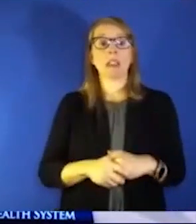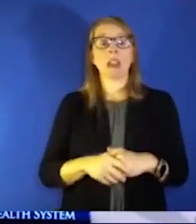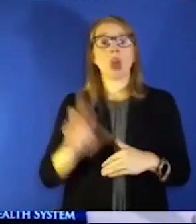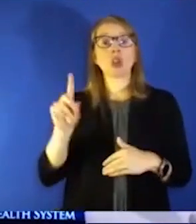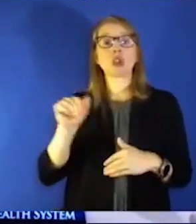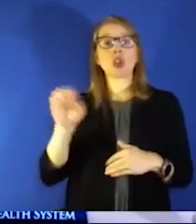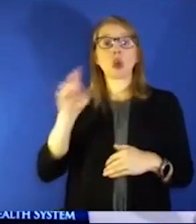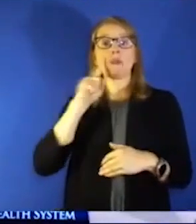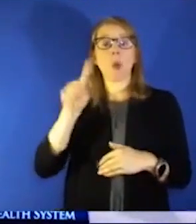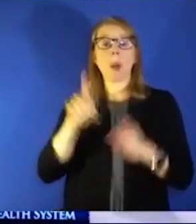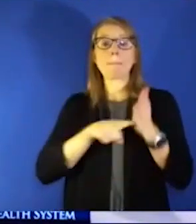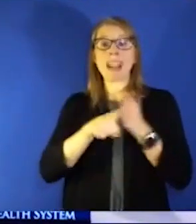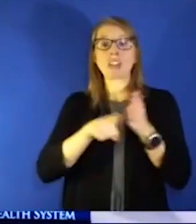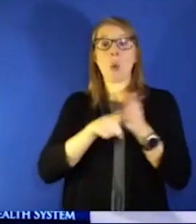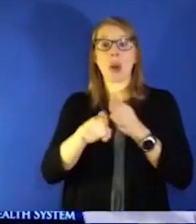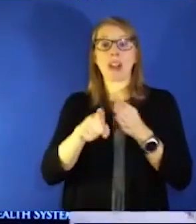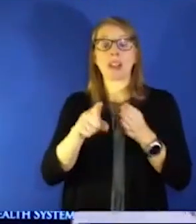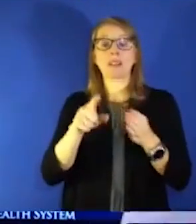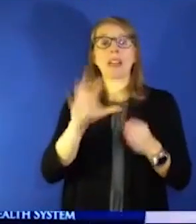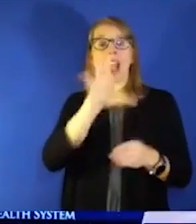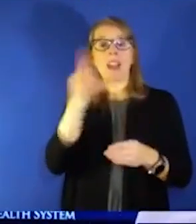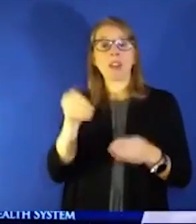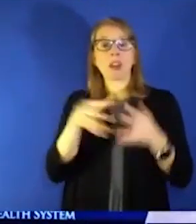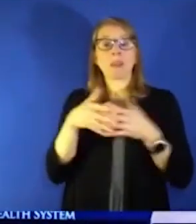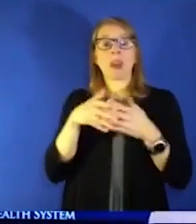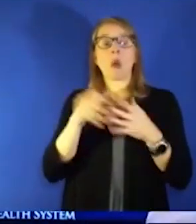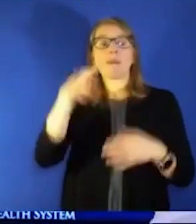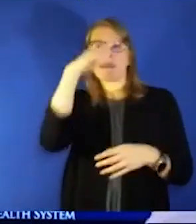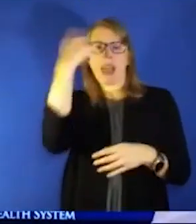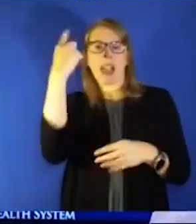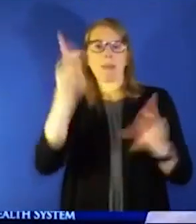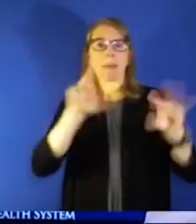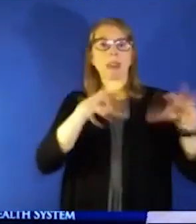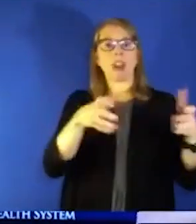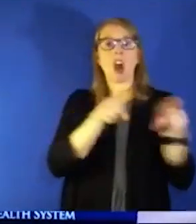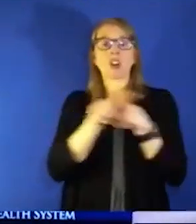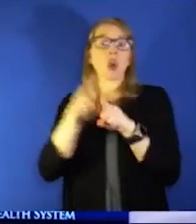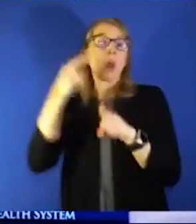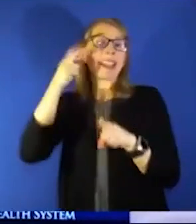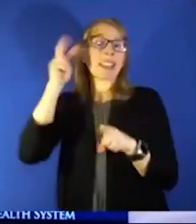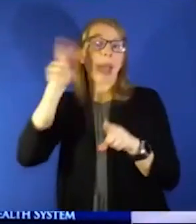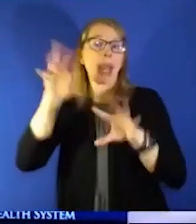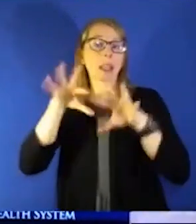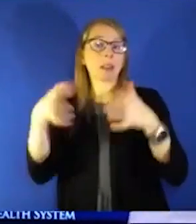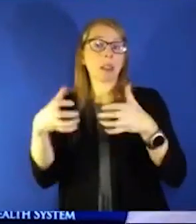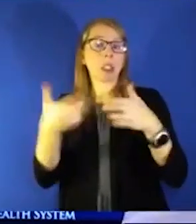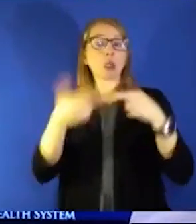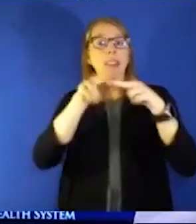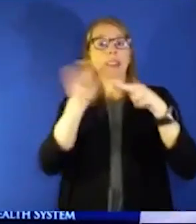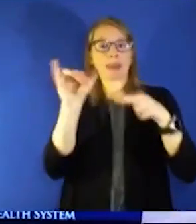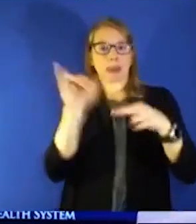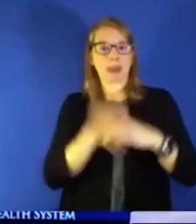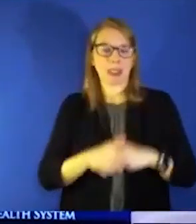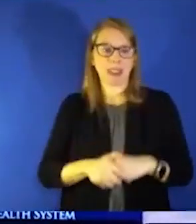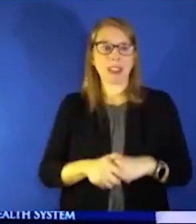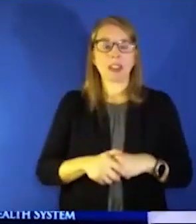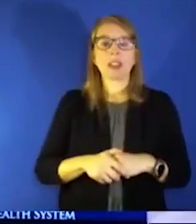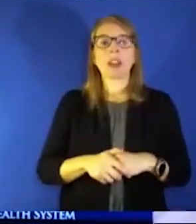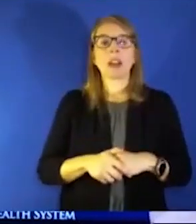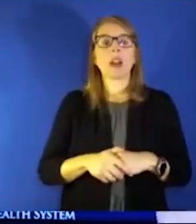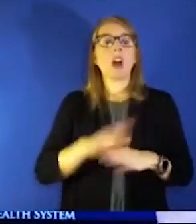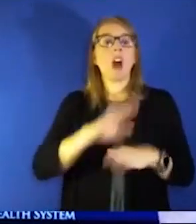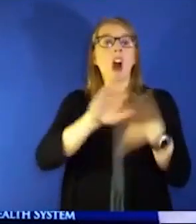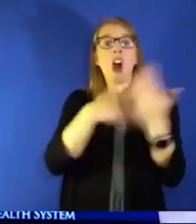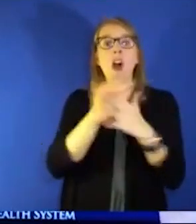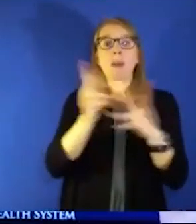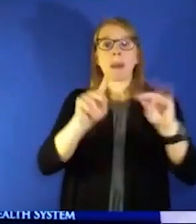minorities, particularly African American or Black populations, as well as Hispanic, is increasing as well. So I think getting all of our population with those first and